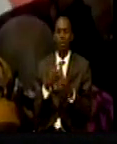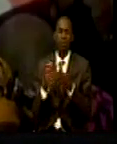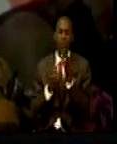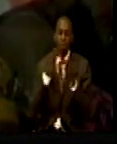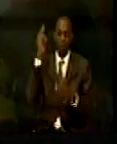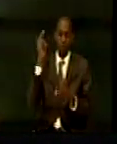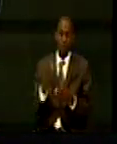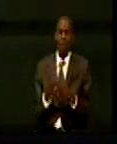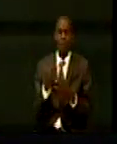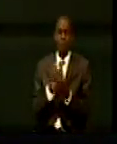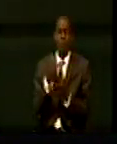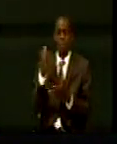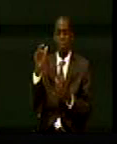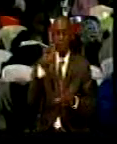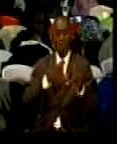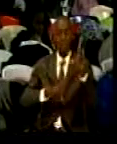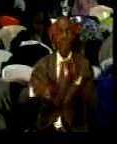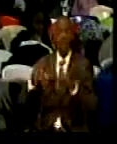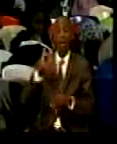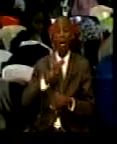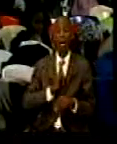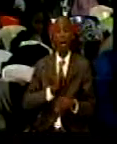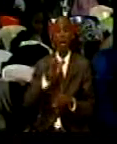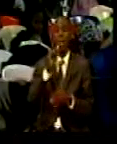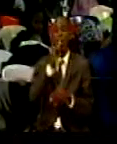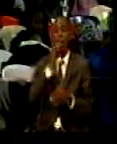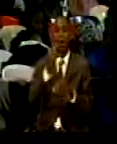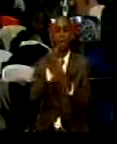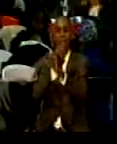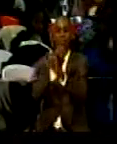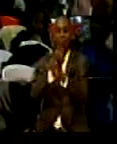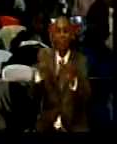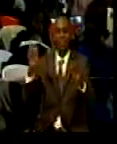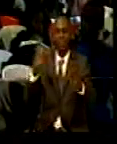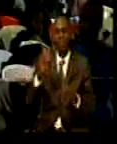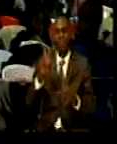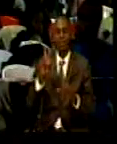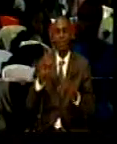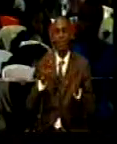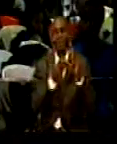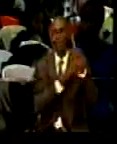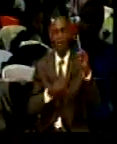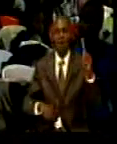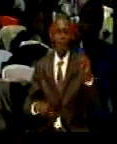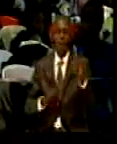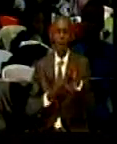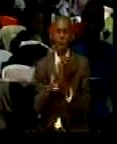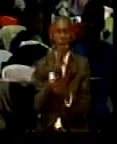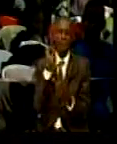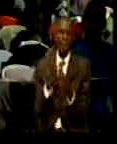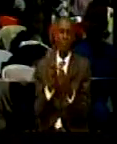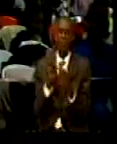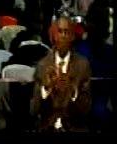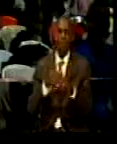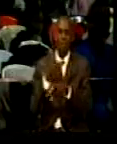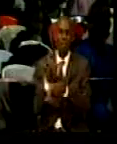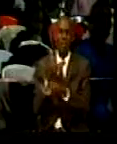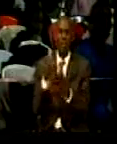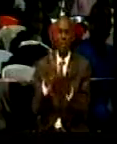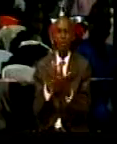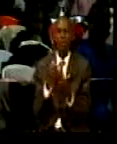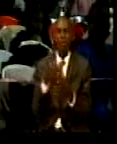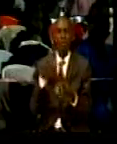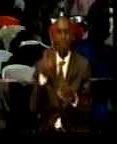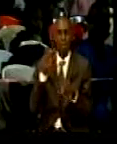I am saved. The Lord confirmed that in your experience in Jesus' name.